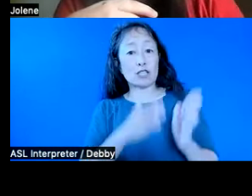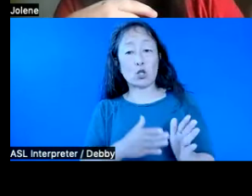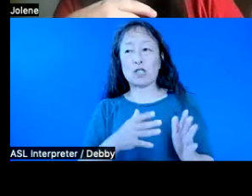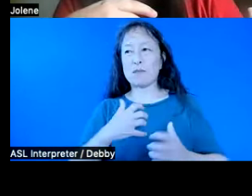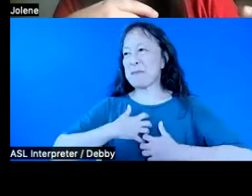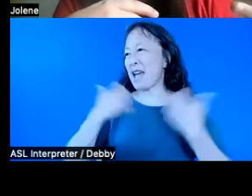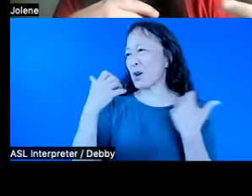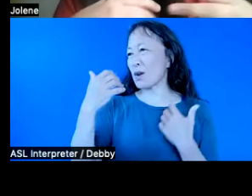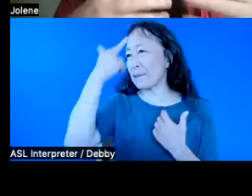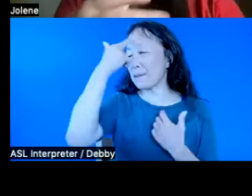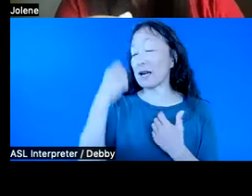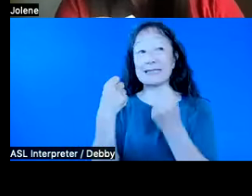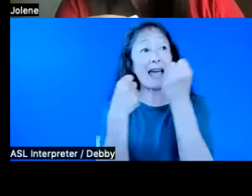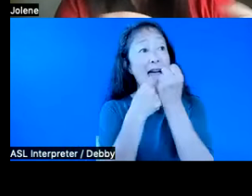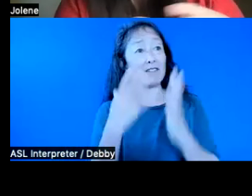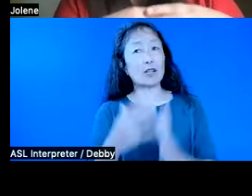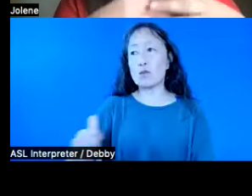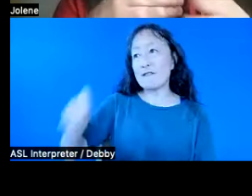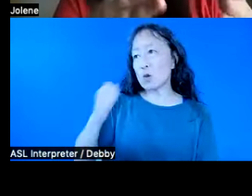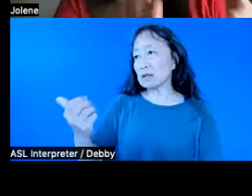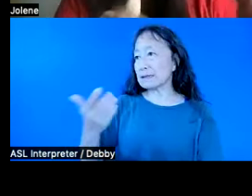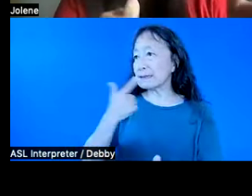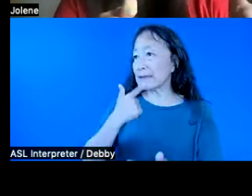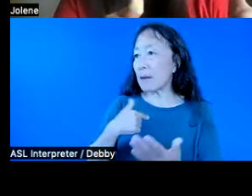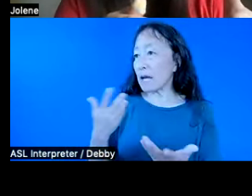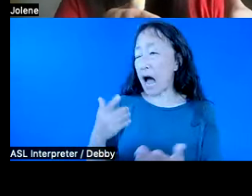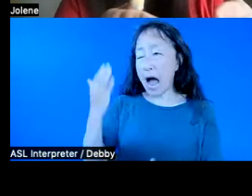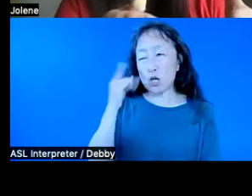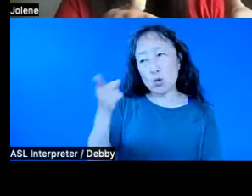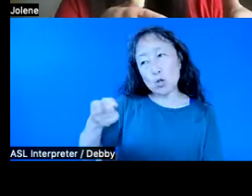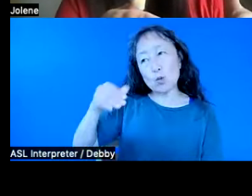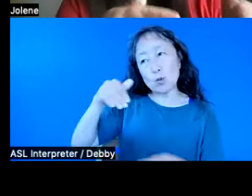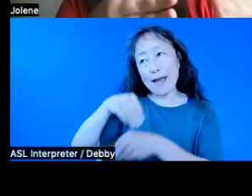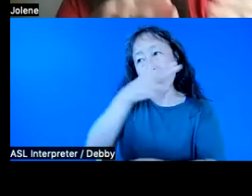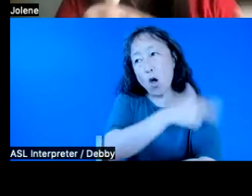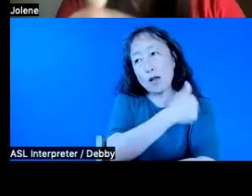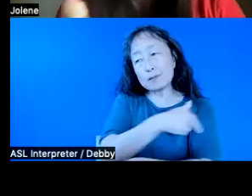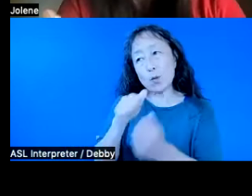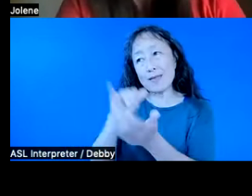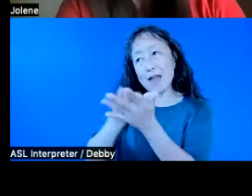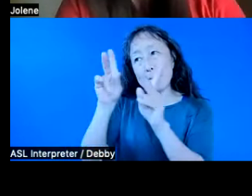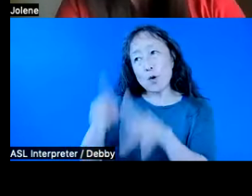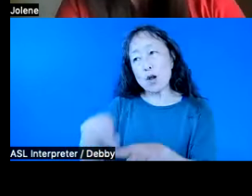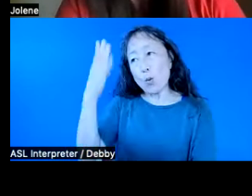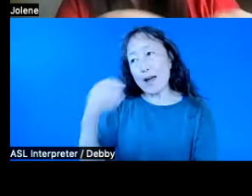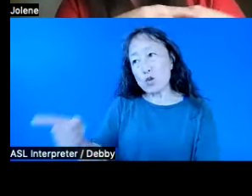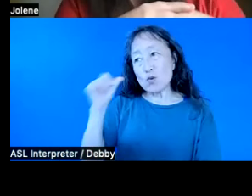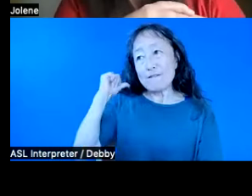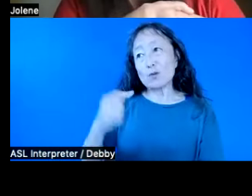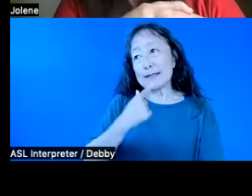advocates aren't able to, like, won't tell them things. They're like, I know you were at the hospital with this person. Why are you not telling me